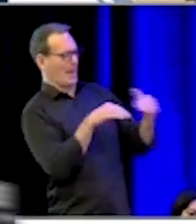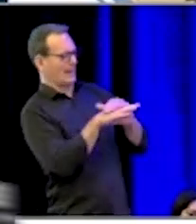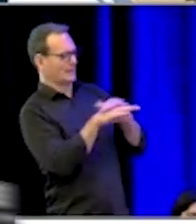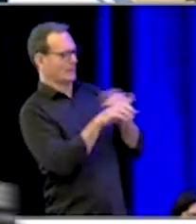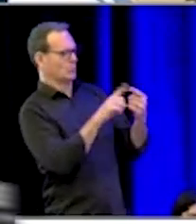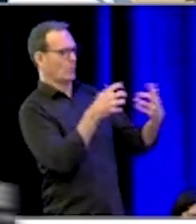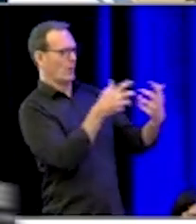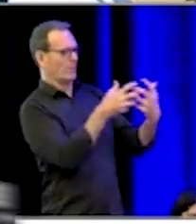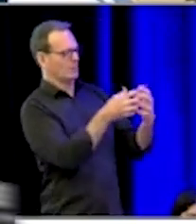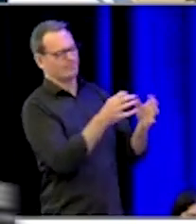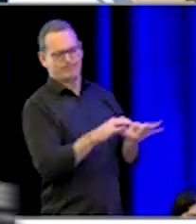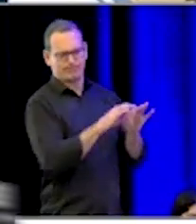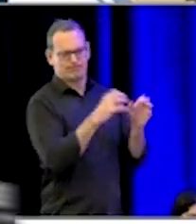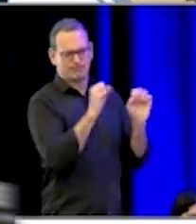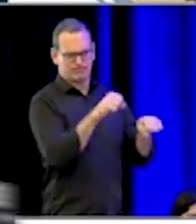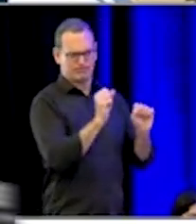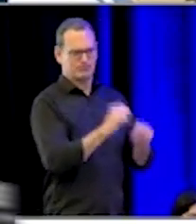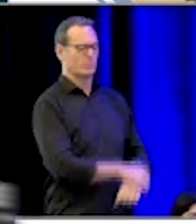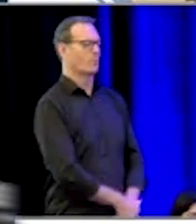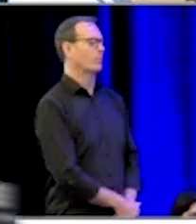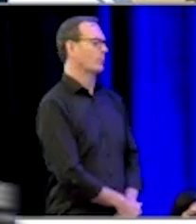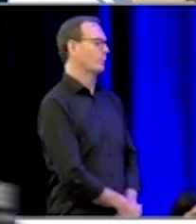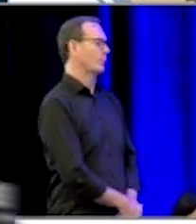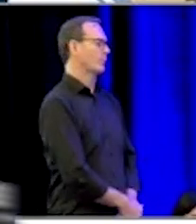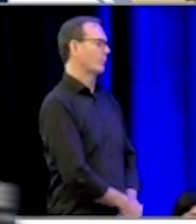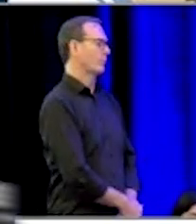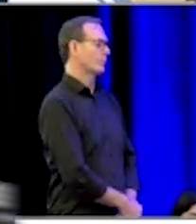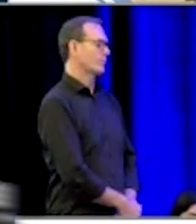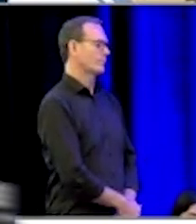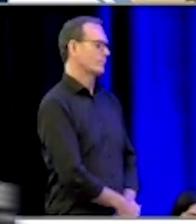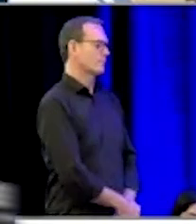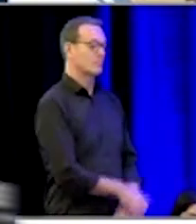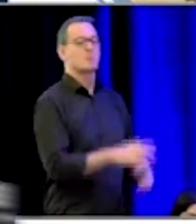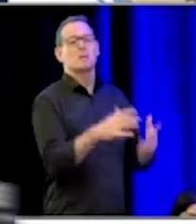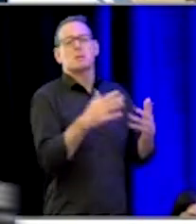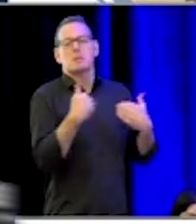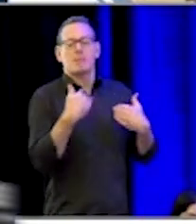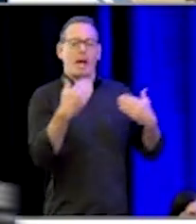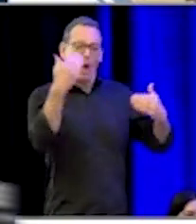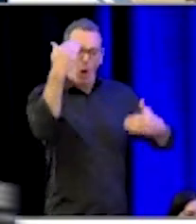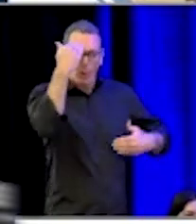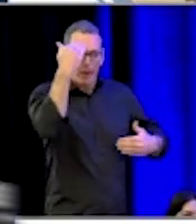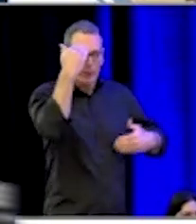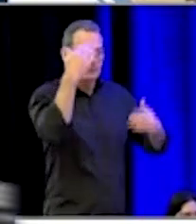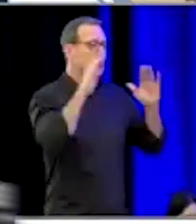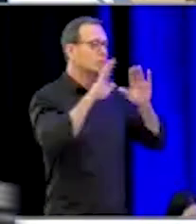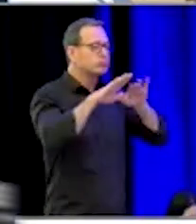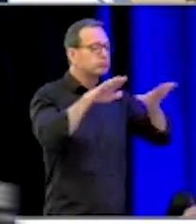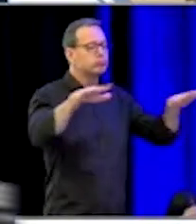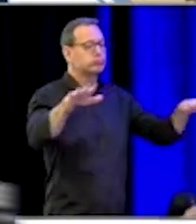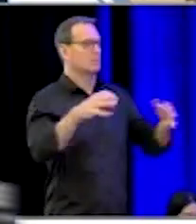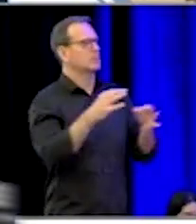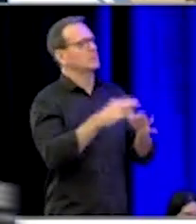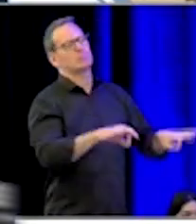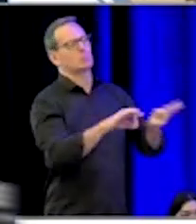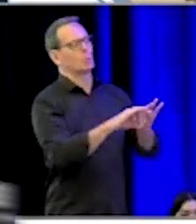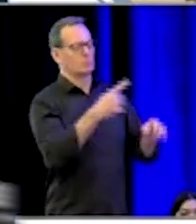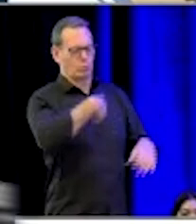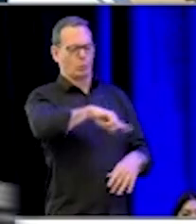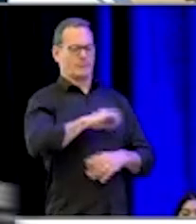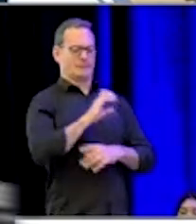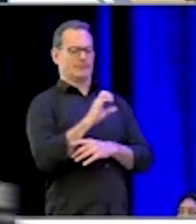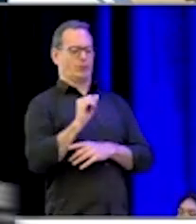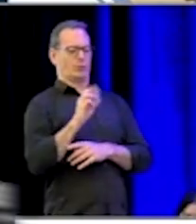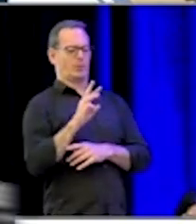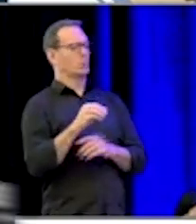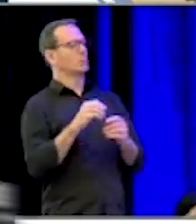that awareness is just a fundamental element to the work that we as employment support providers are doing.